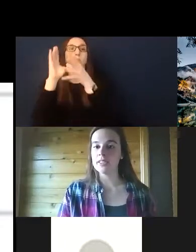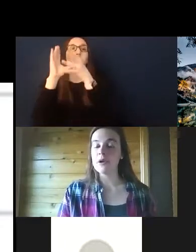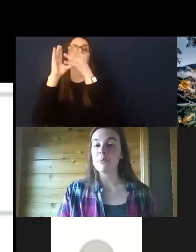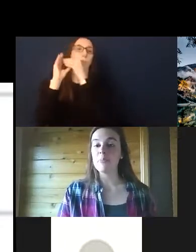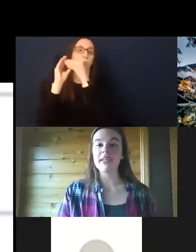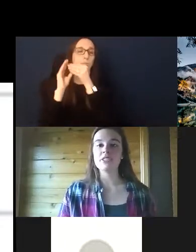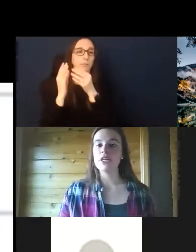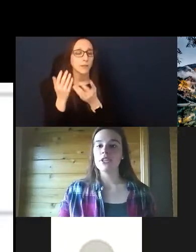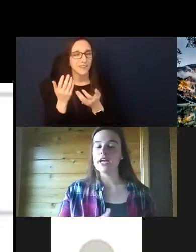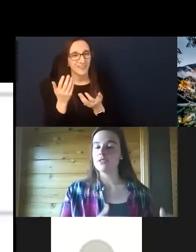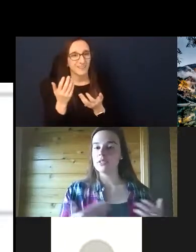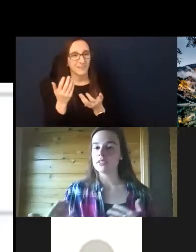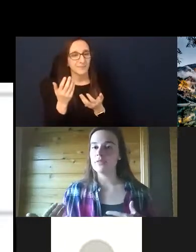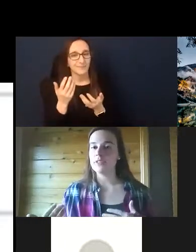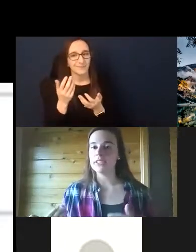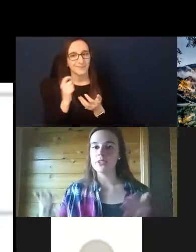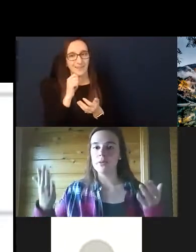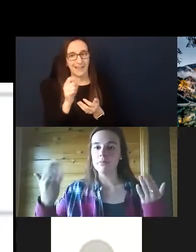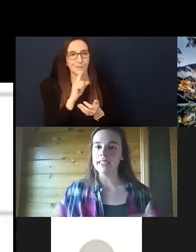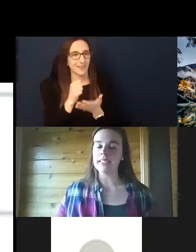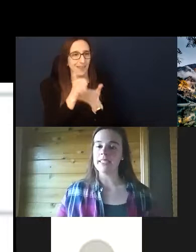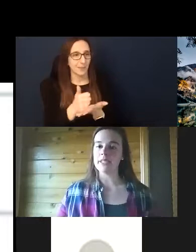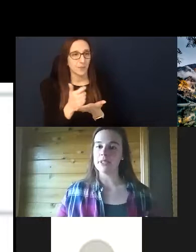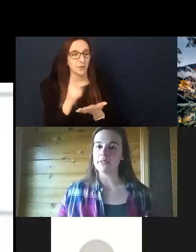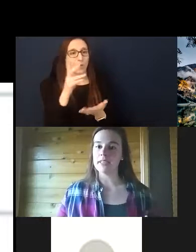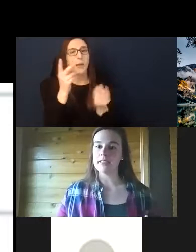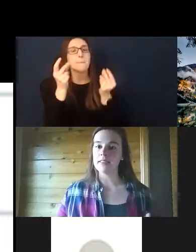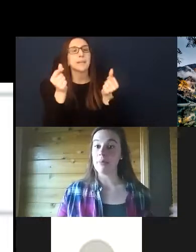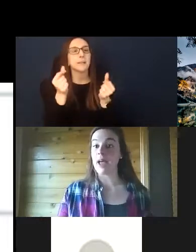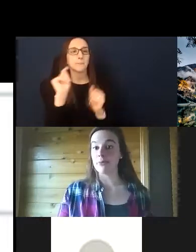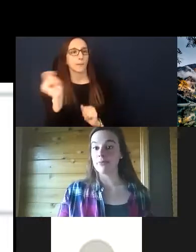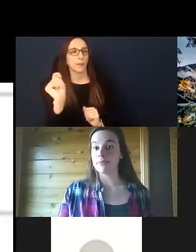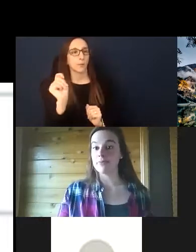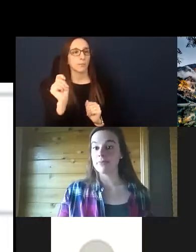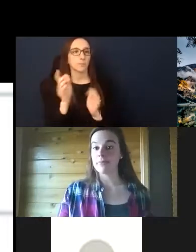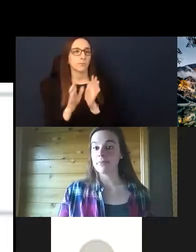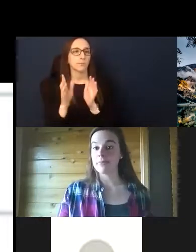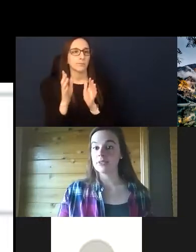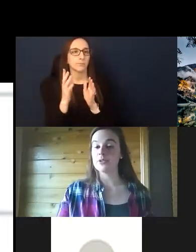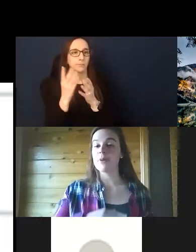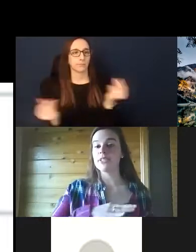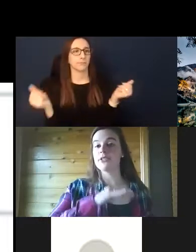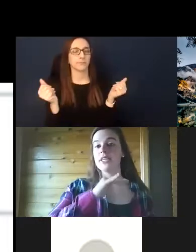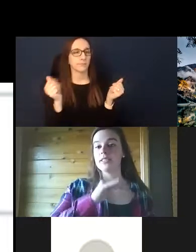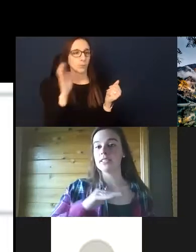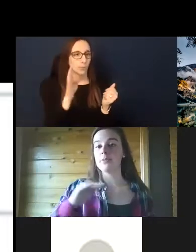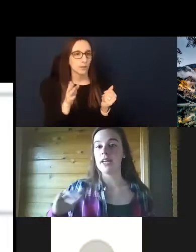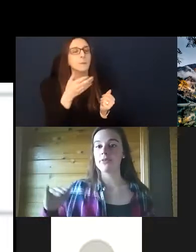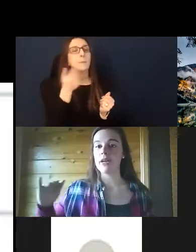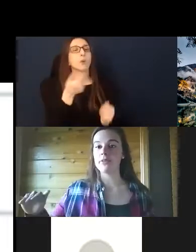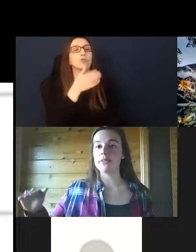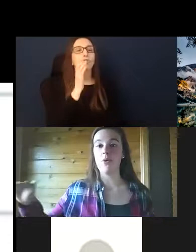one, because you're not doing yourself any good. You immediately get rid of it in the bathroom. So